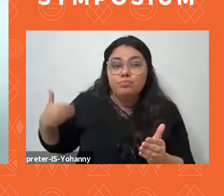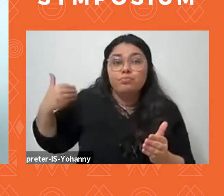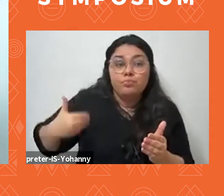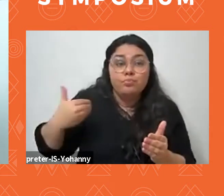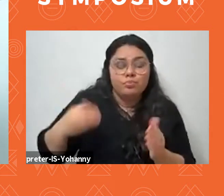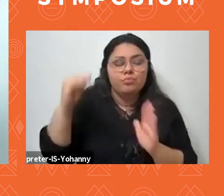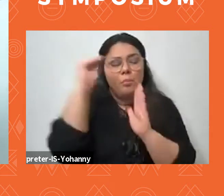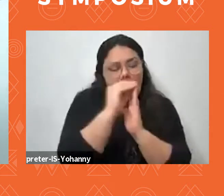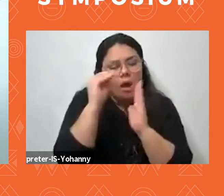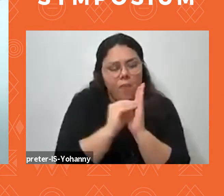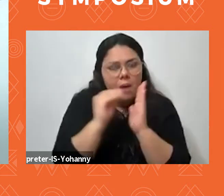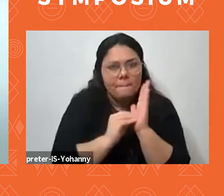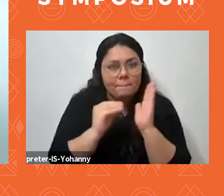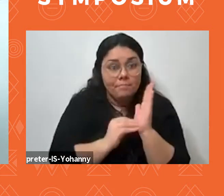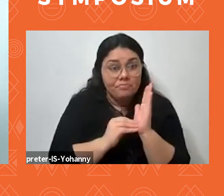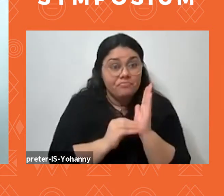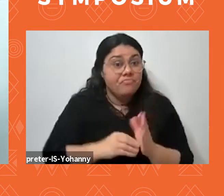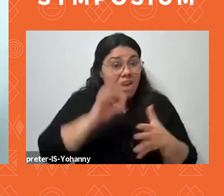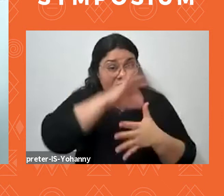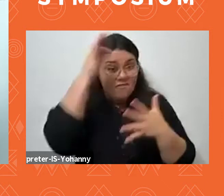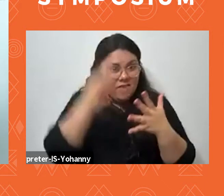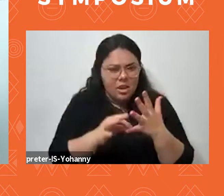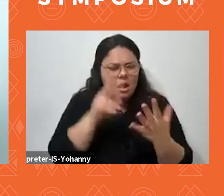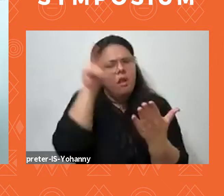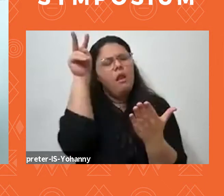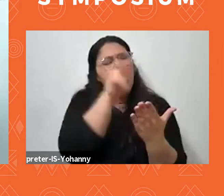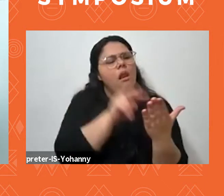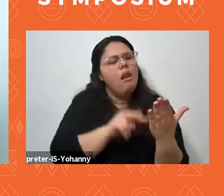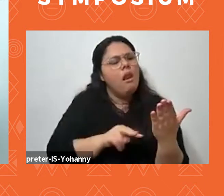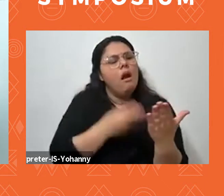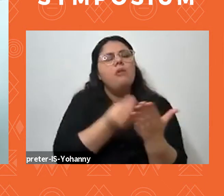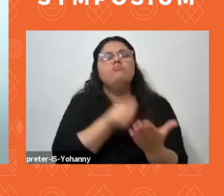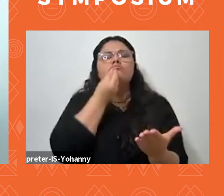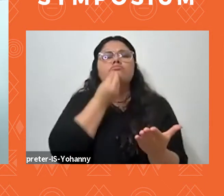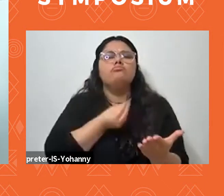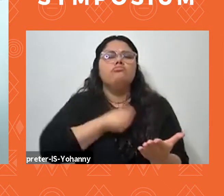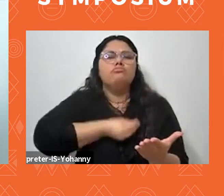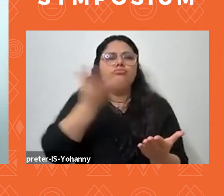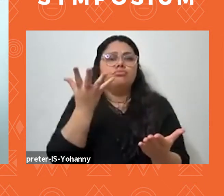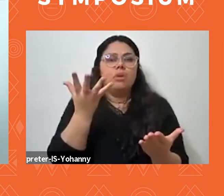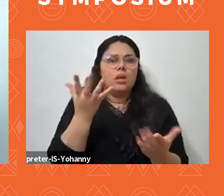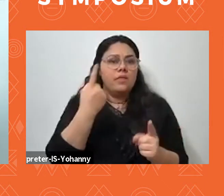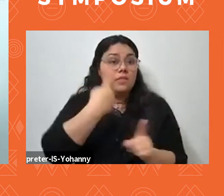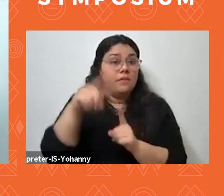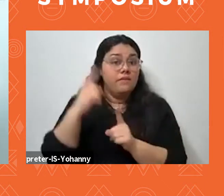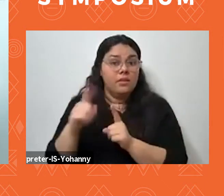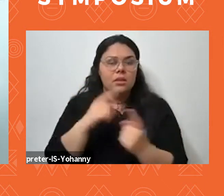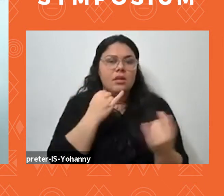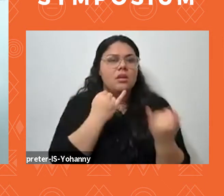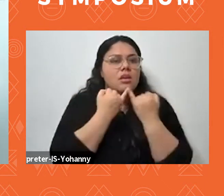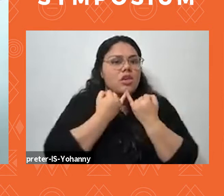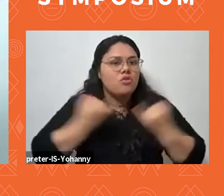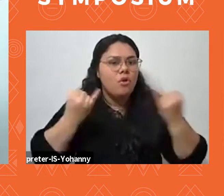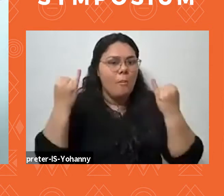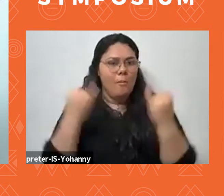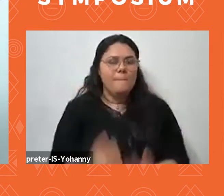different languages, okay? And then we are going to get closing and our comments from our editorial group, a moment of recognition